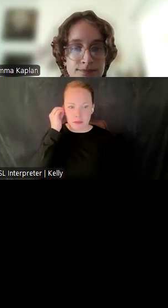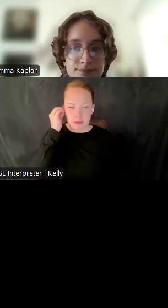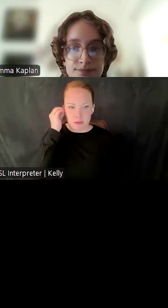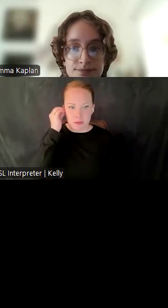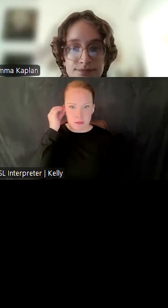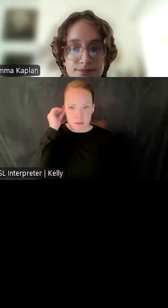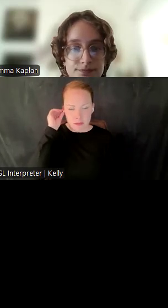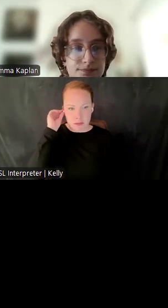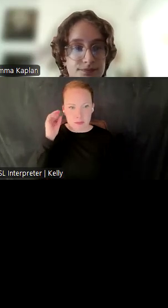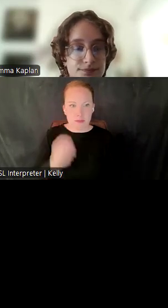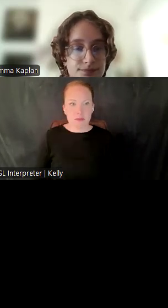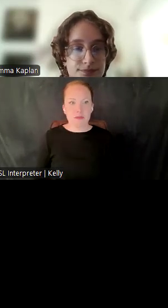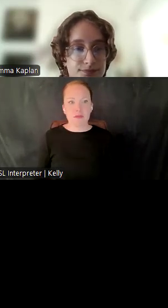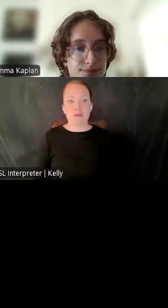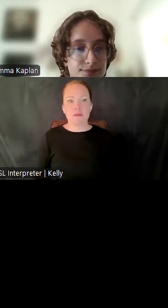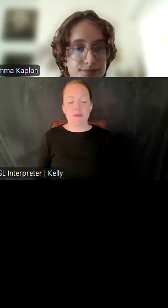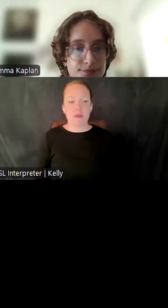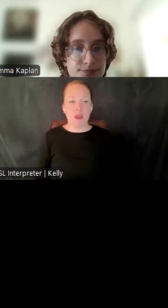Yeah.